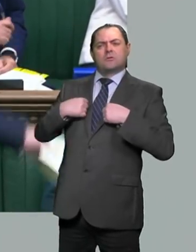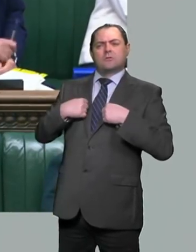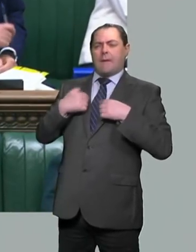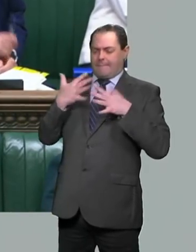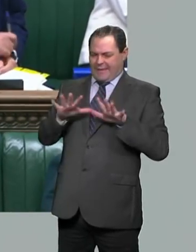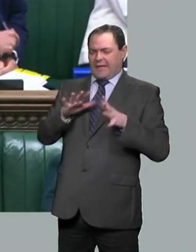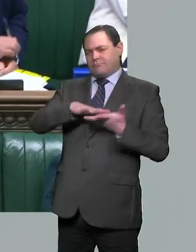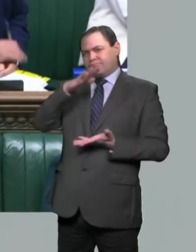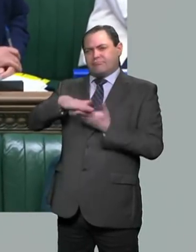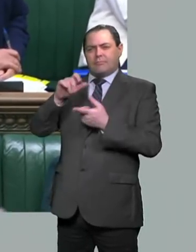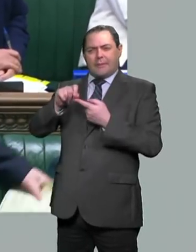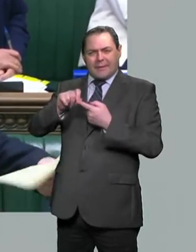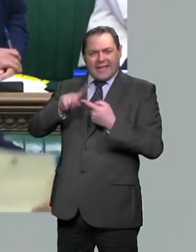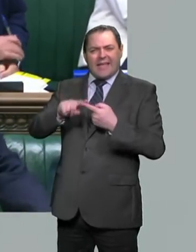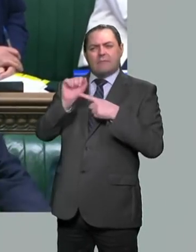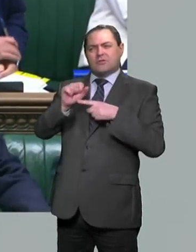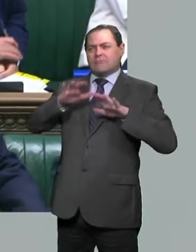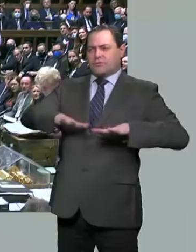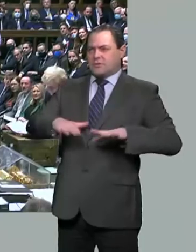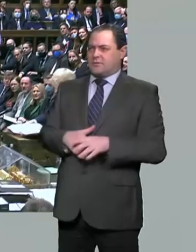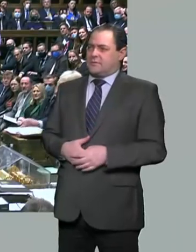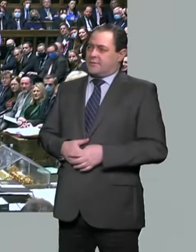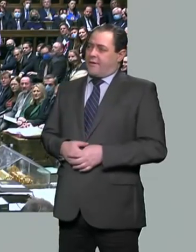I'm proud of the way we protected this country.